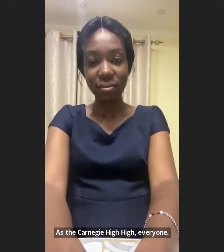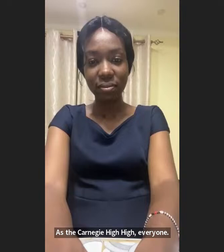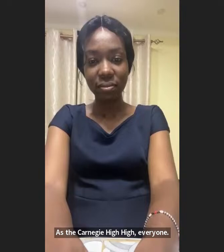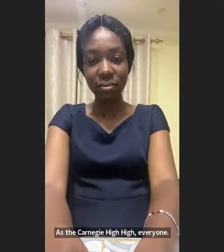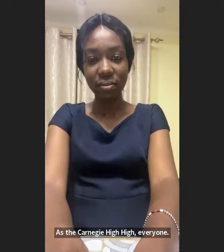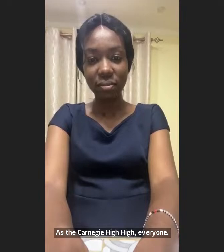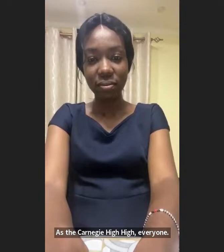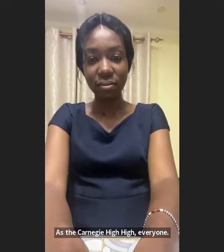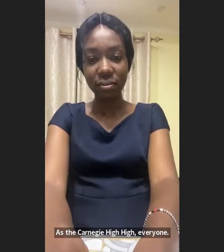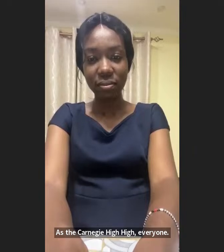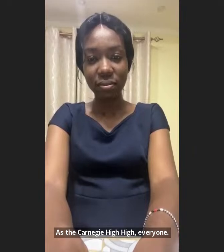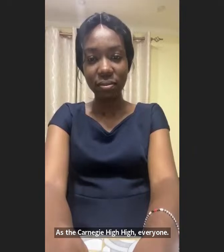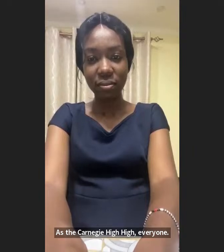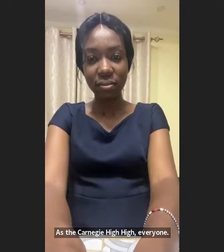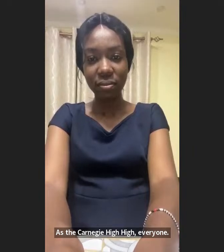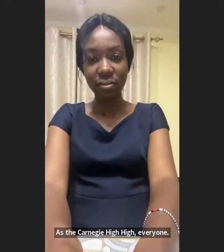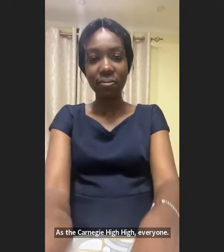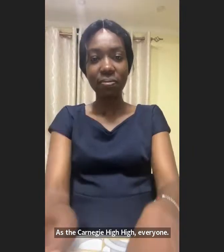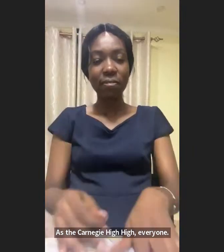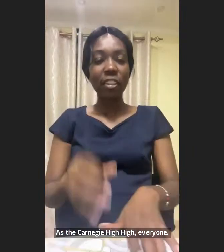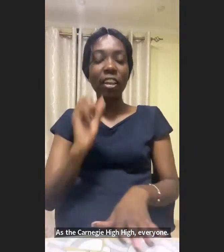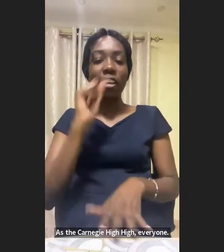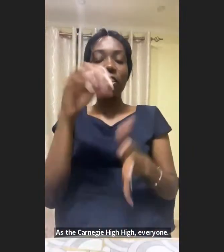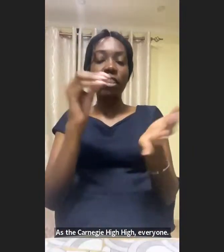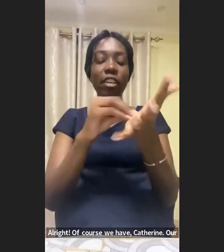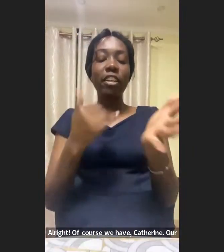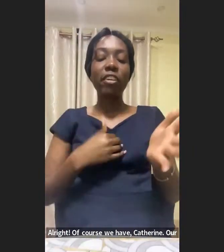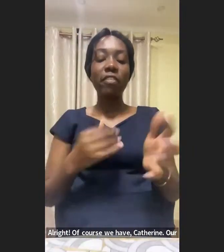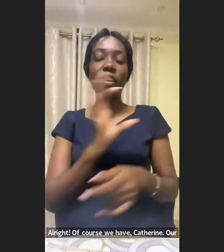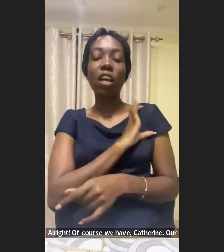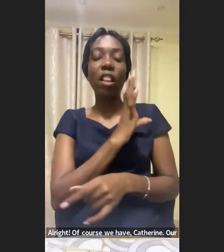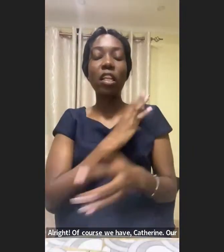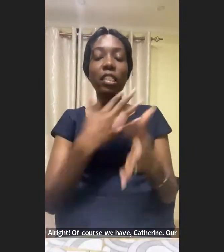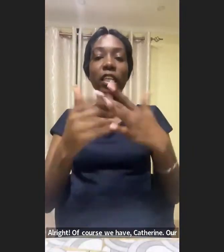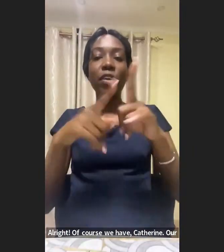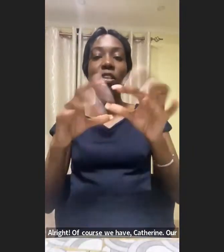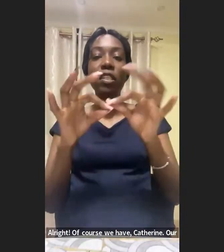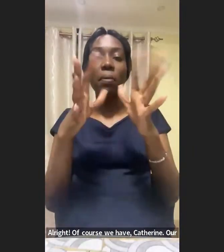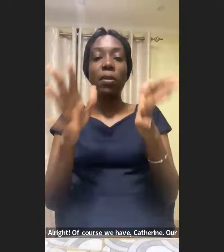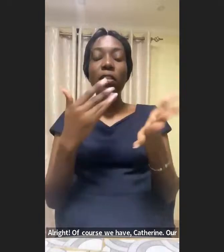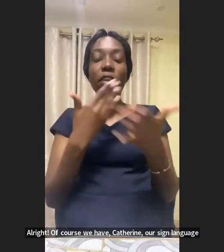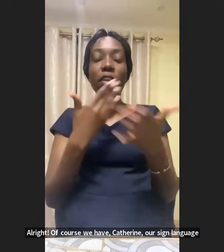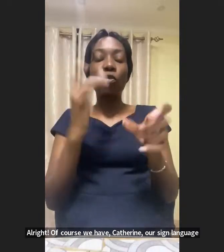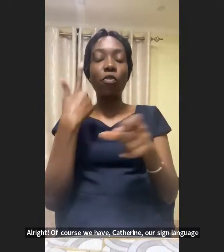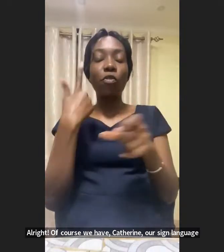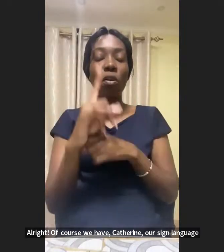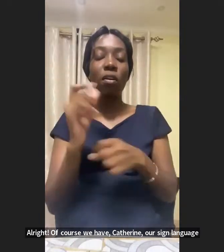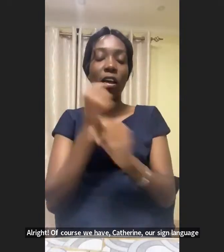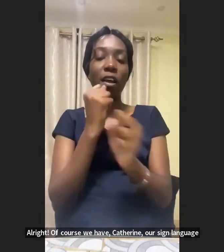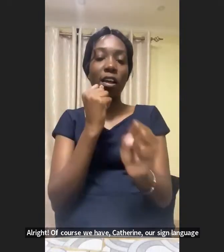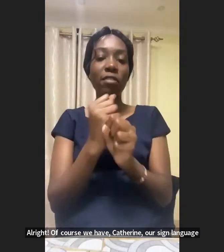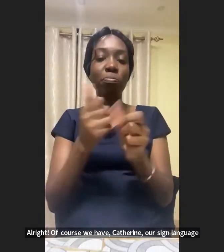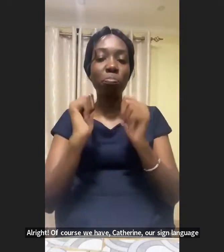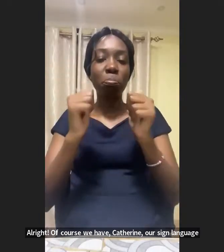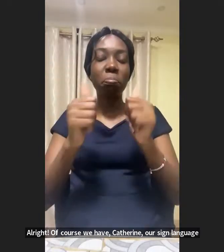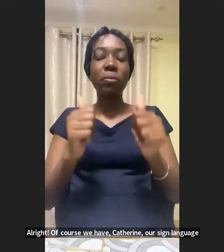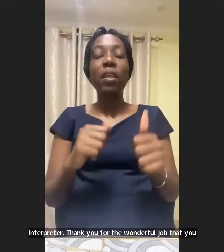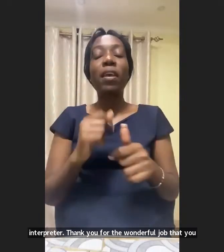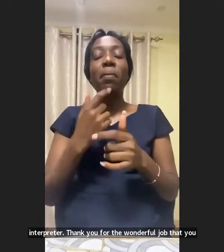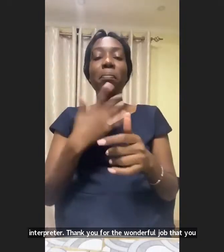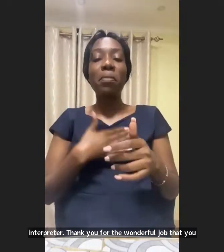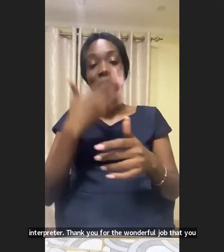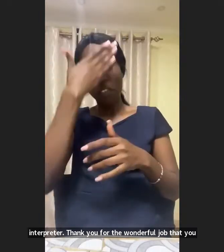All right, of course, we have Catherine Sidandi, our sign language interpreter. Thank you for the wonderful job that you do. I had forgotten to spotlight